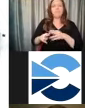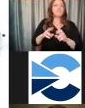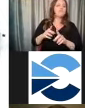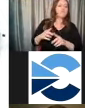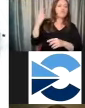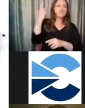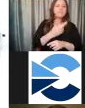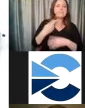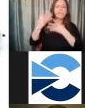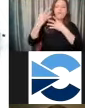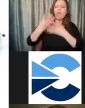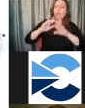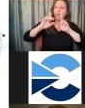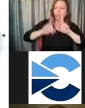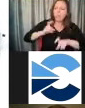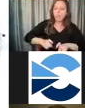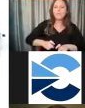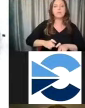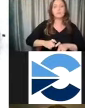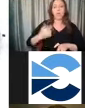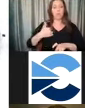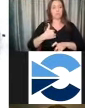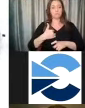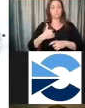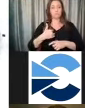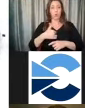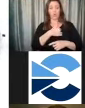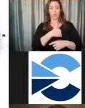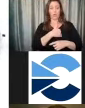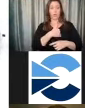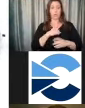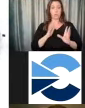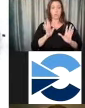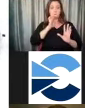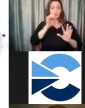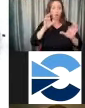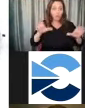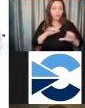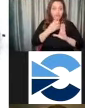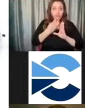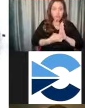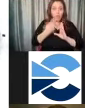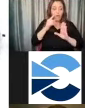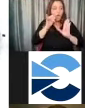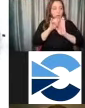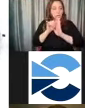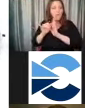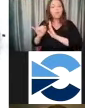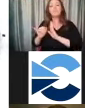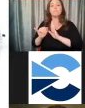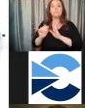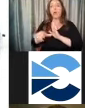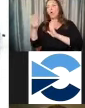of how we've thought about it. We did not do this in order to identify